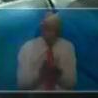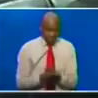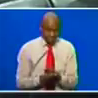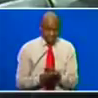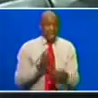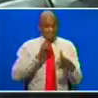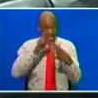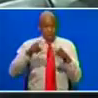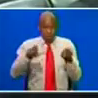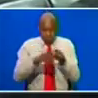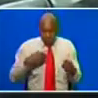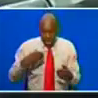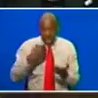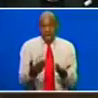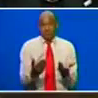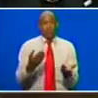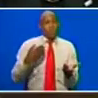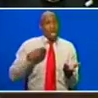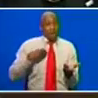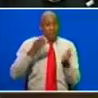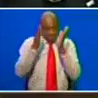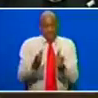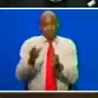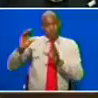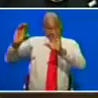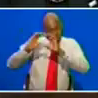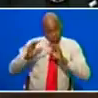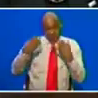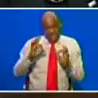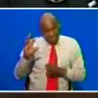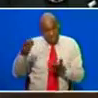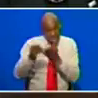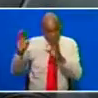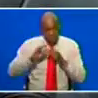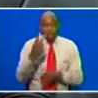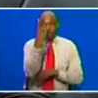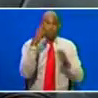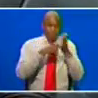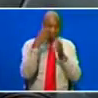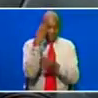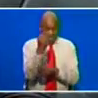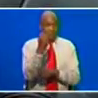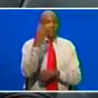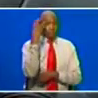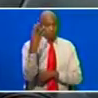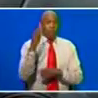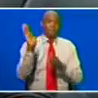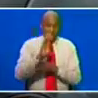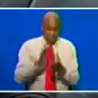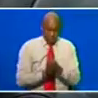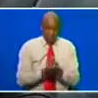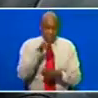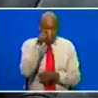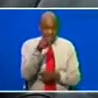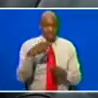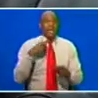Then you have also helped us on a grant of 2.54 billion for the dwelling of